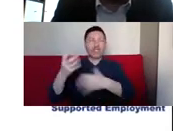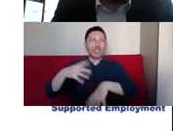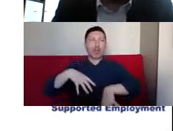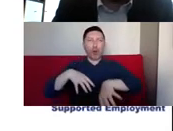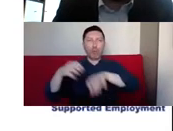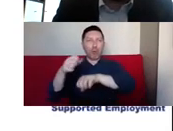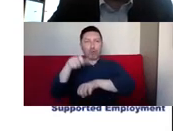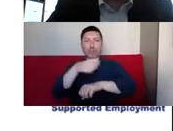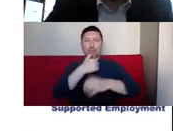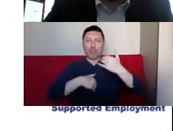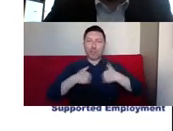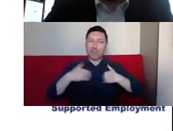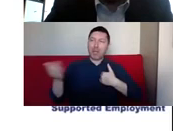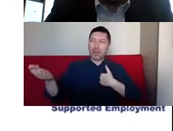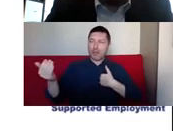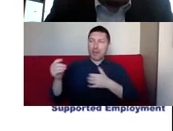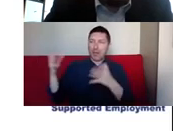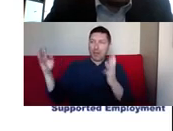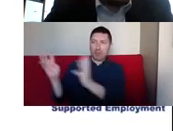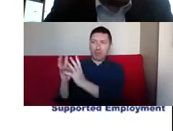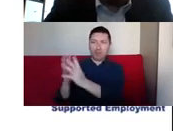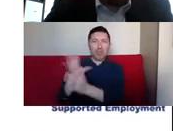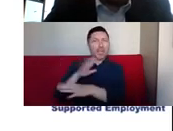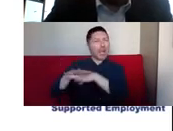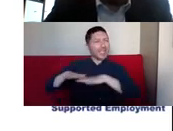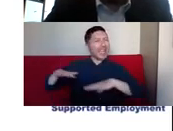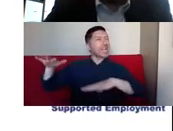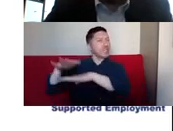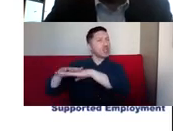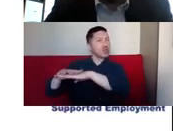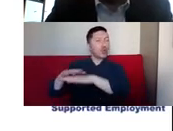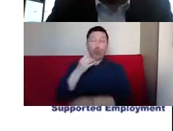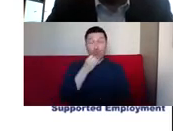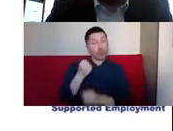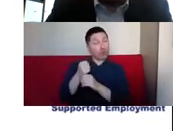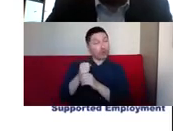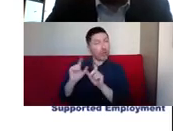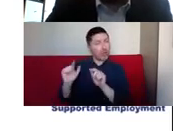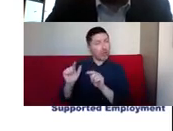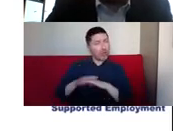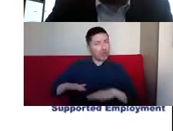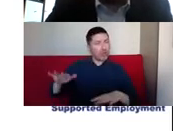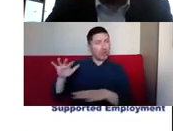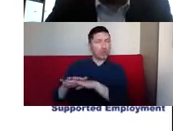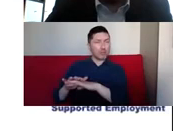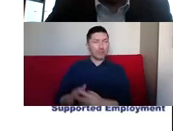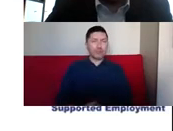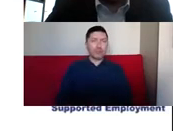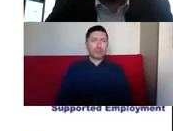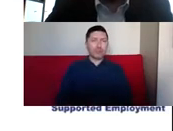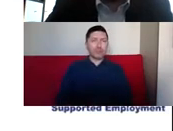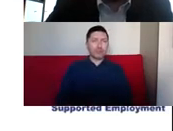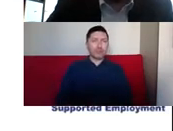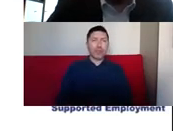please. Just quick information, the European Union of Supported Employment is a network of 21 different